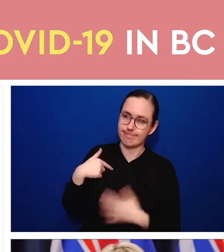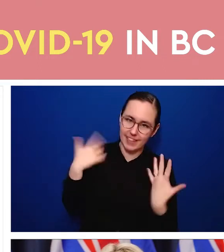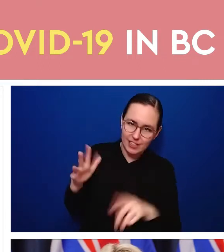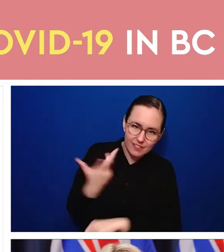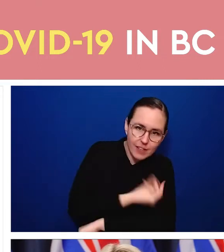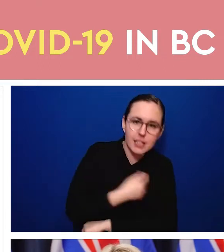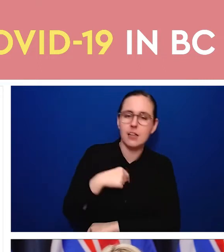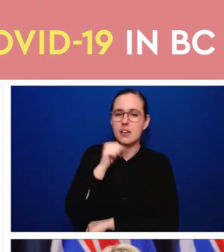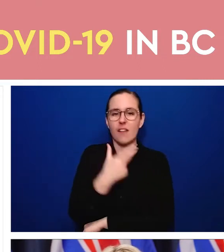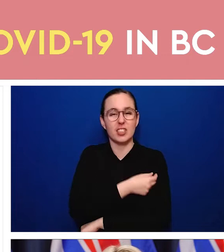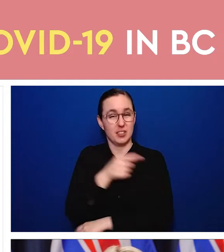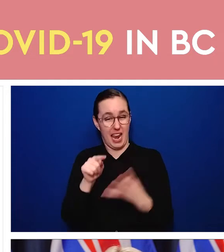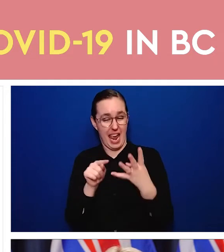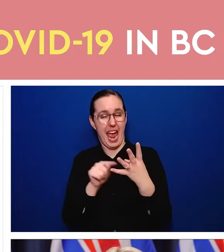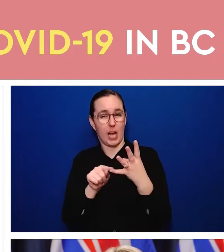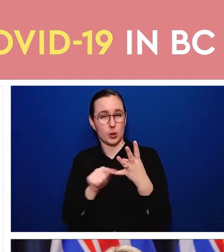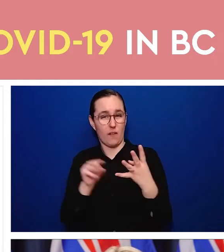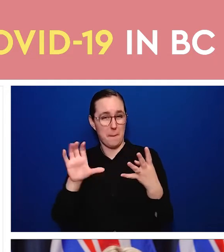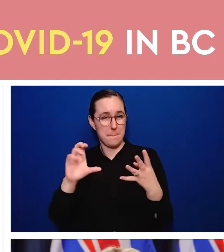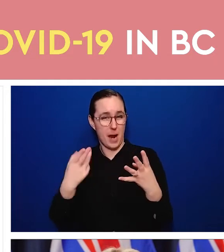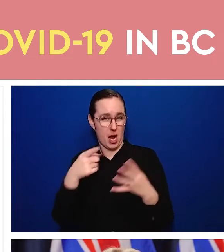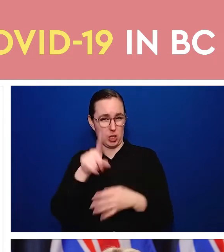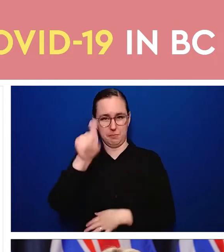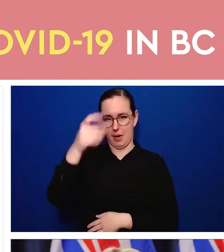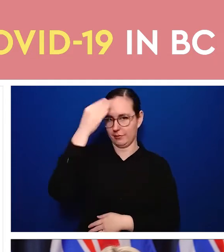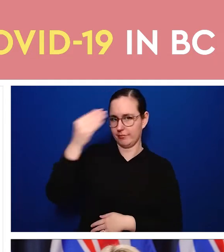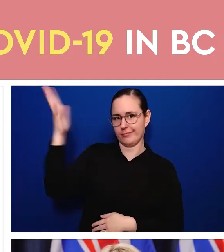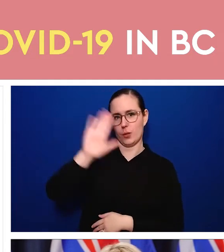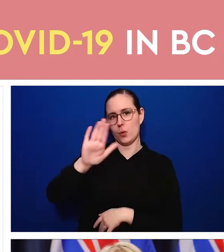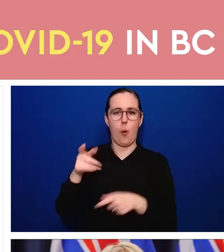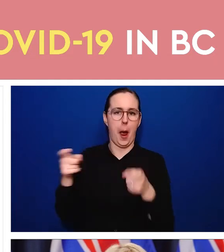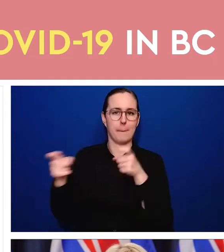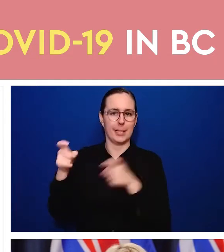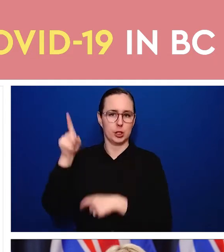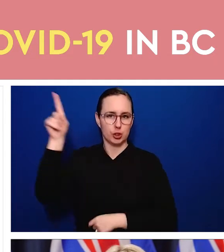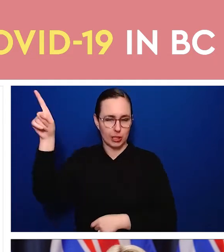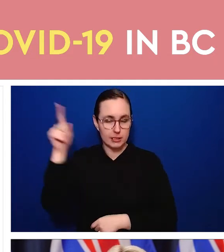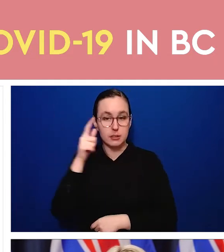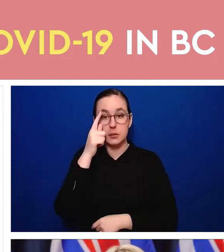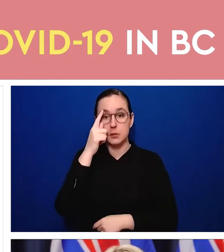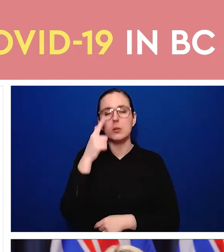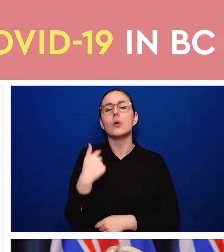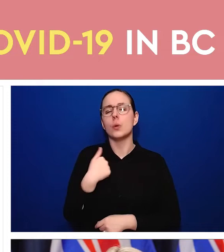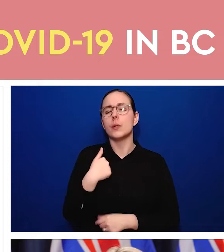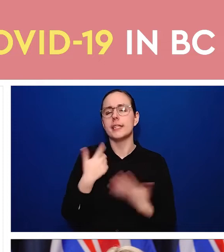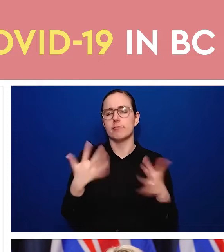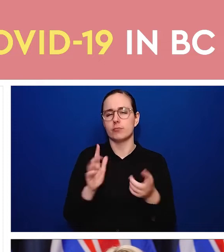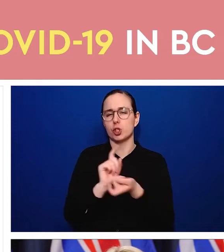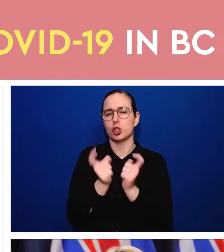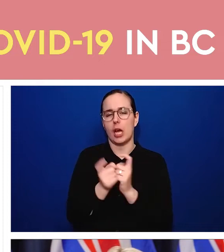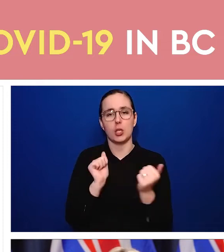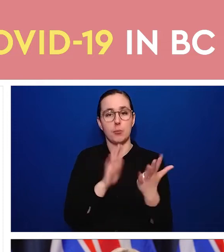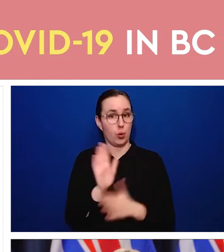in how we're approaching this order, given the situation that we're in right now, but also given our ongoing consultation